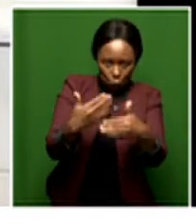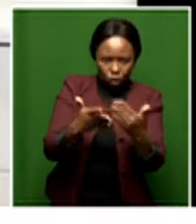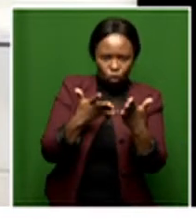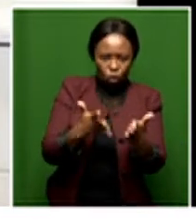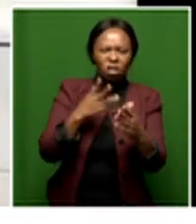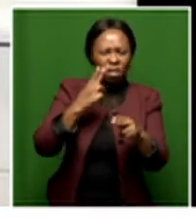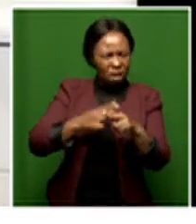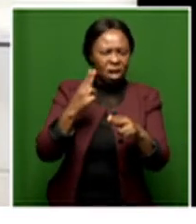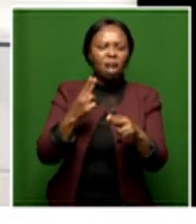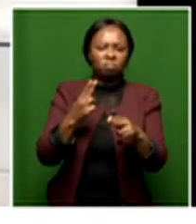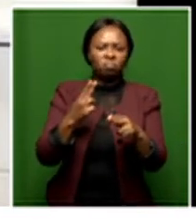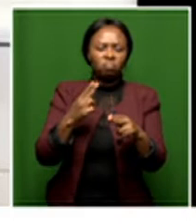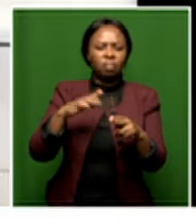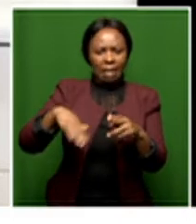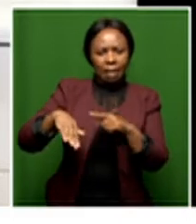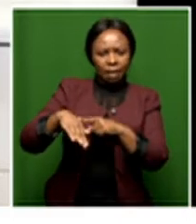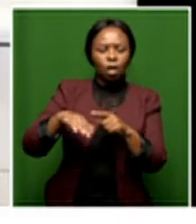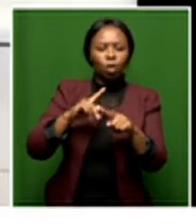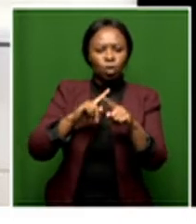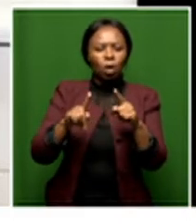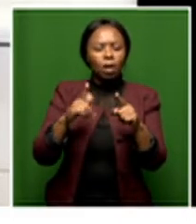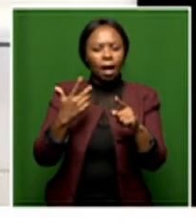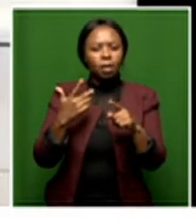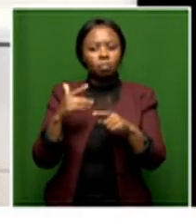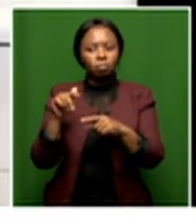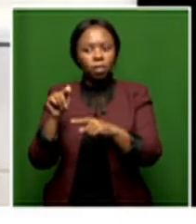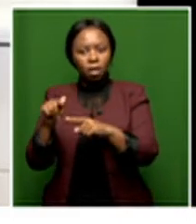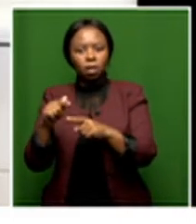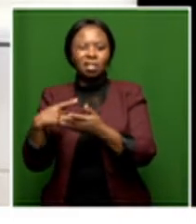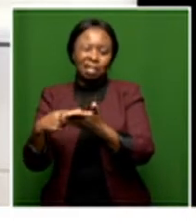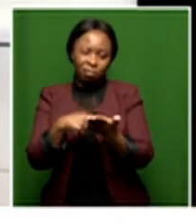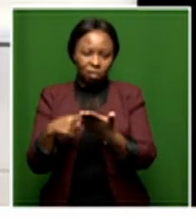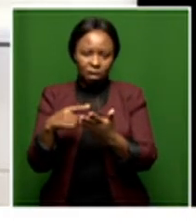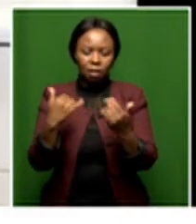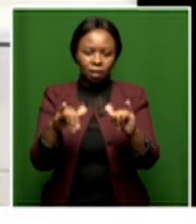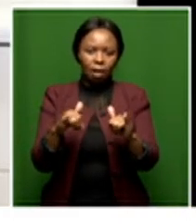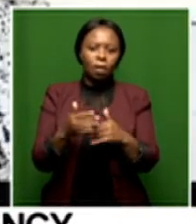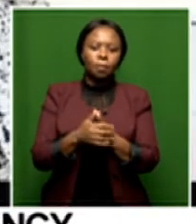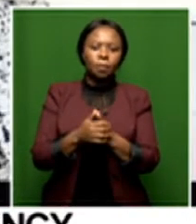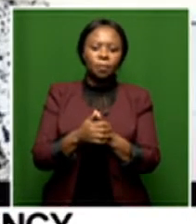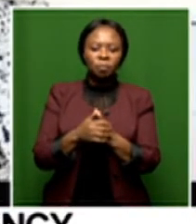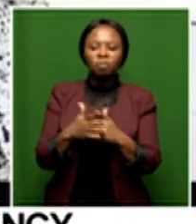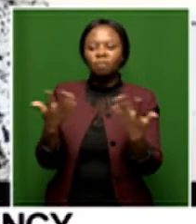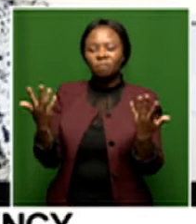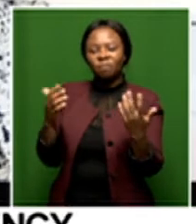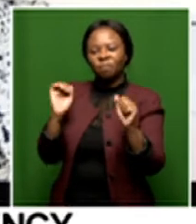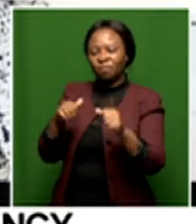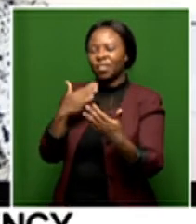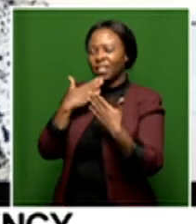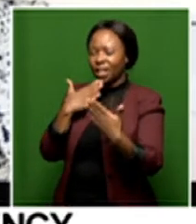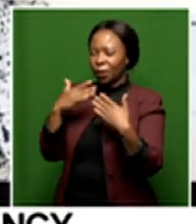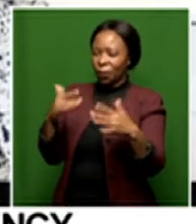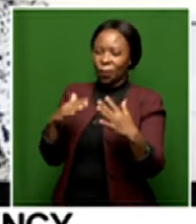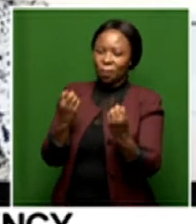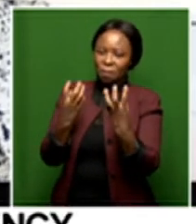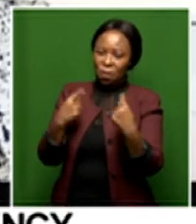been finalized yet. So these suspensions are temporary while those discussions are taking place. All right, Prof, we'll leave it there. Thank you for talking to us.